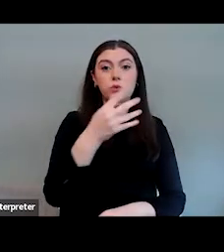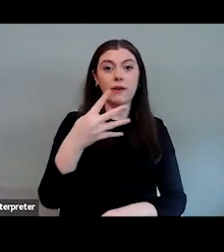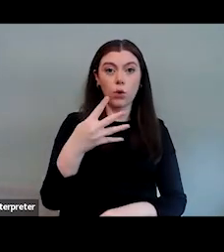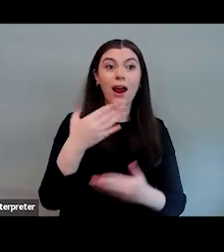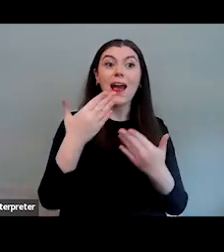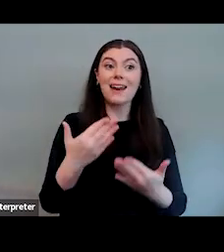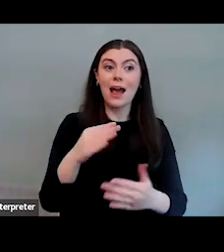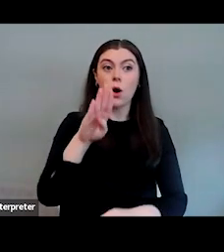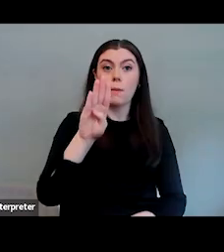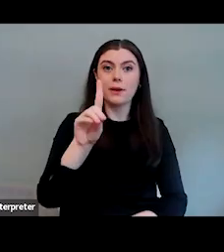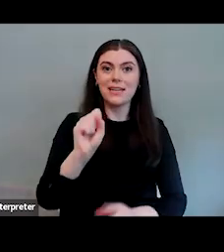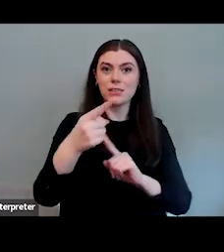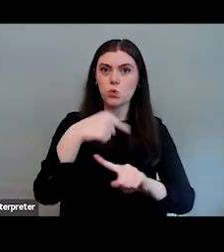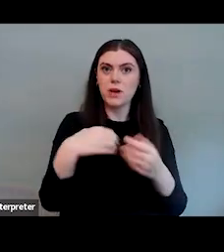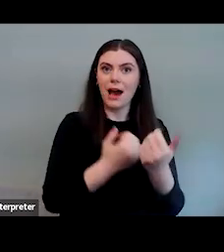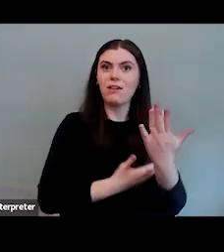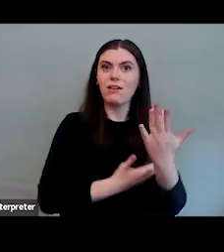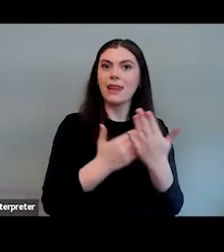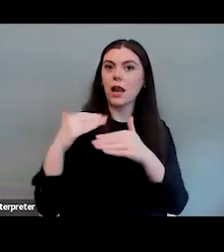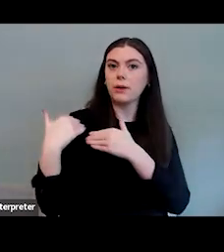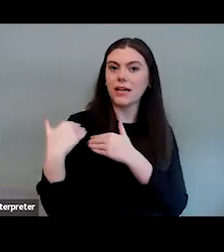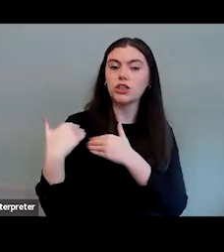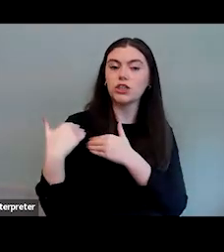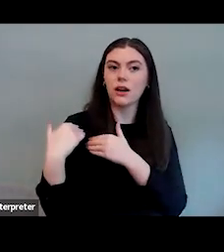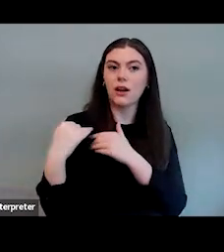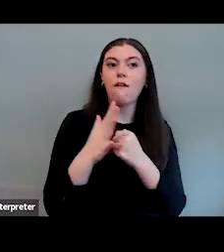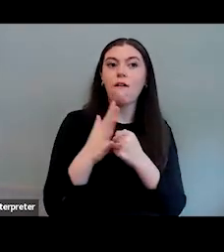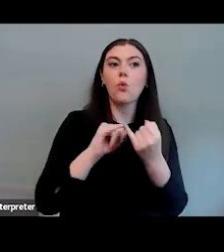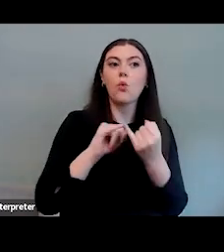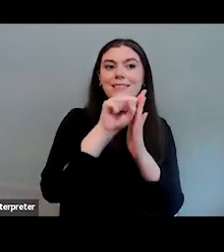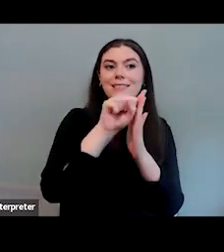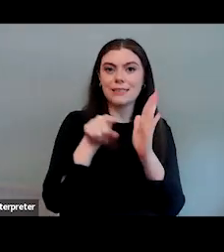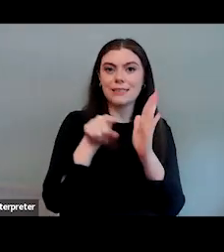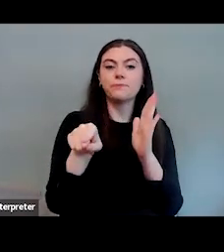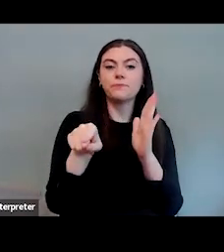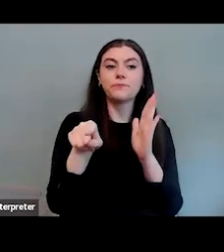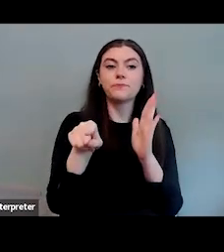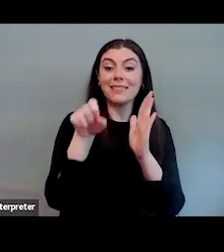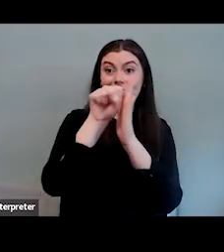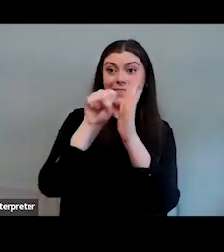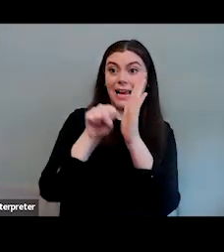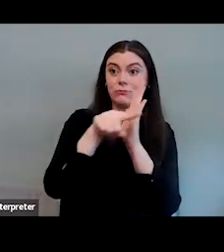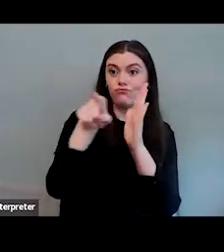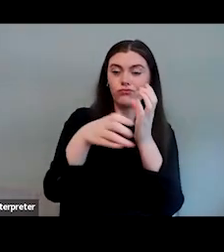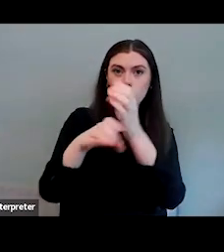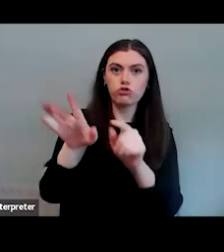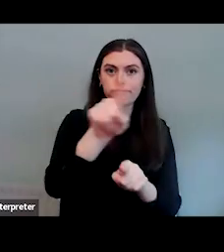now also a legal obligation, especially for states. States that have the duty not